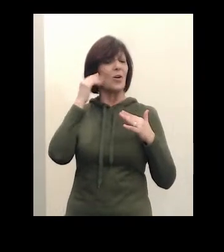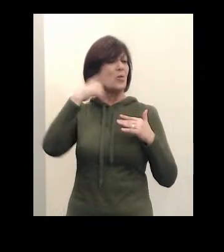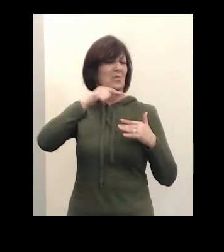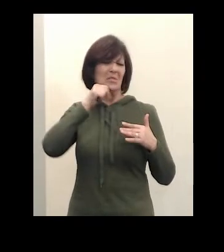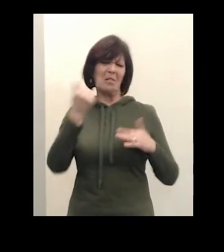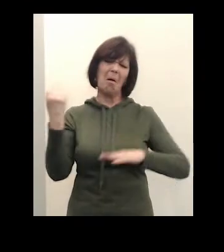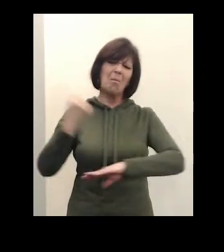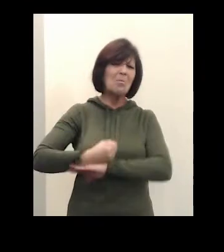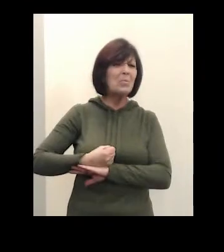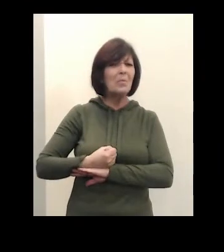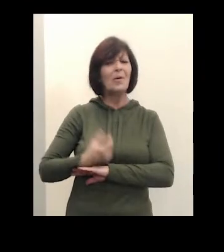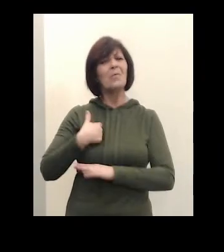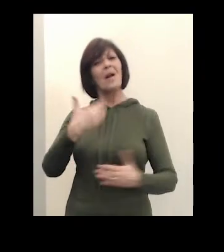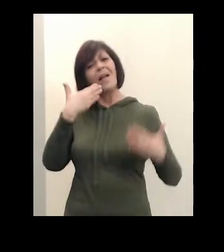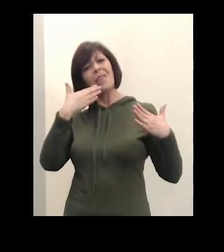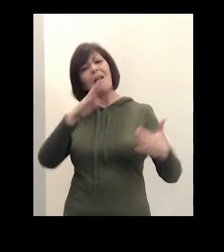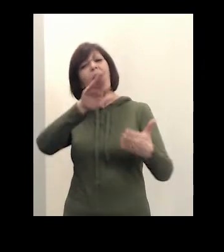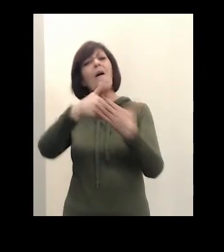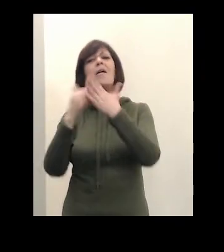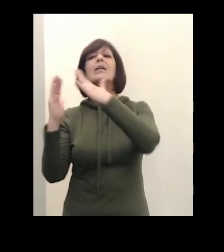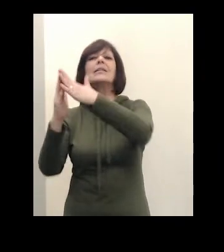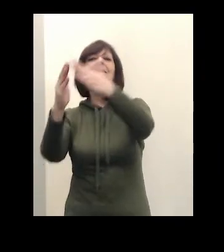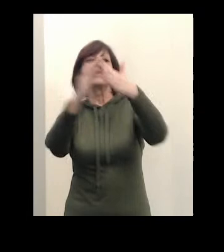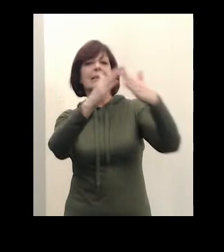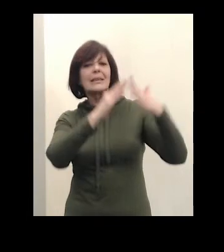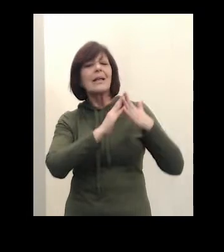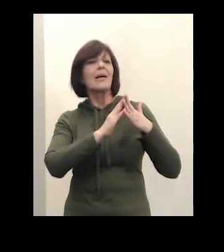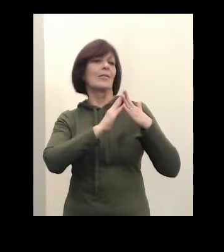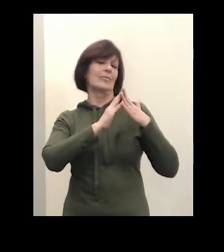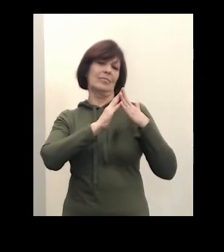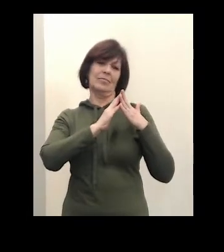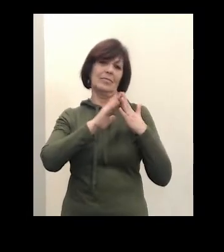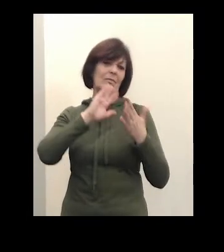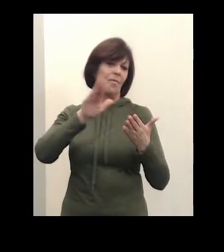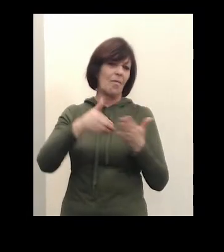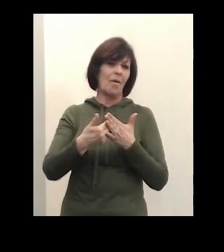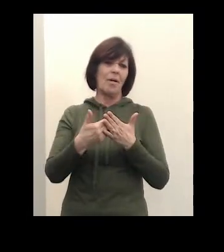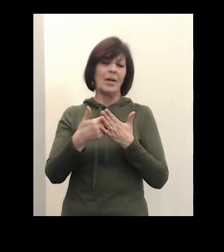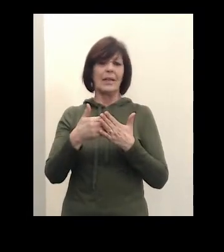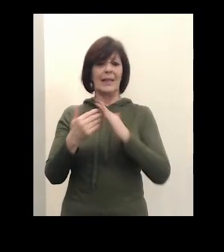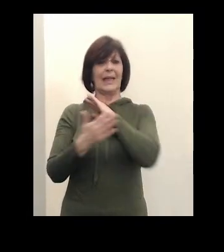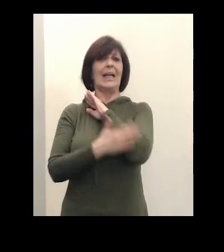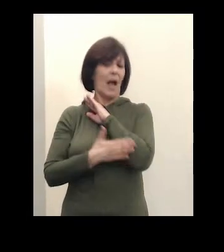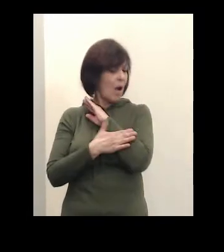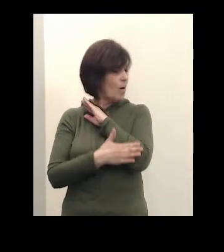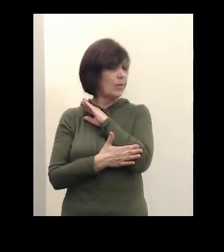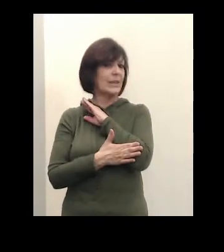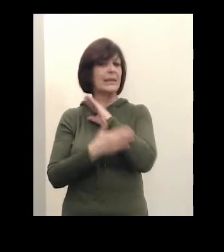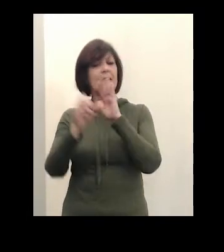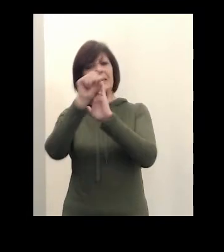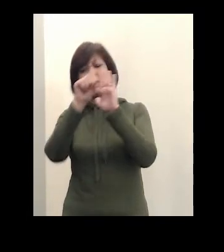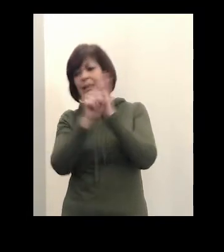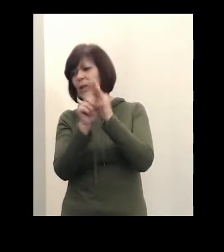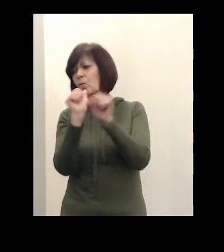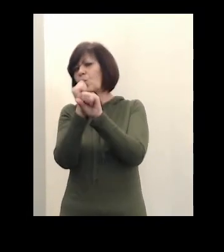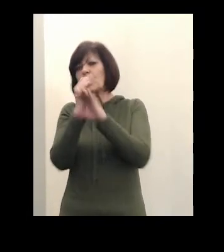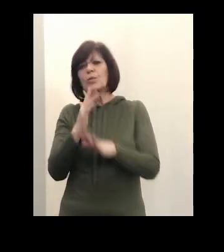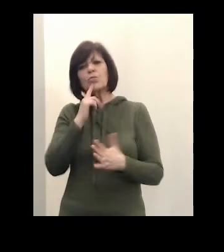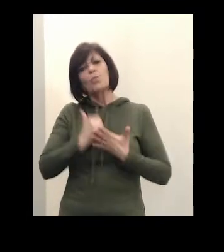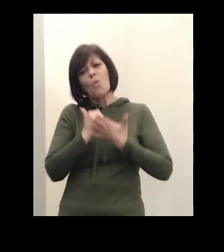I want to thank all the municipal, the city, town, village, of course, our county and state workers who helped during the